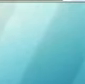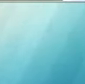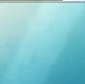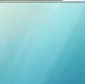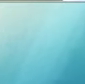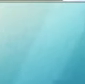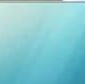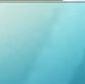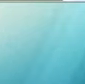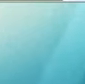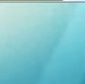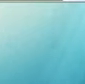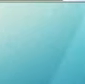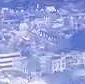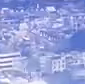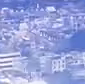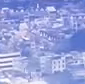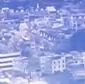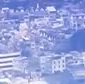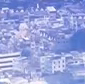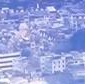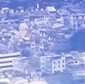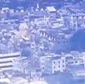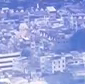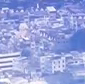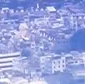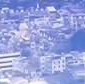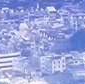no new fatalities recorded for today,